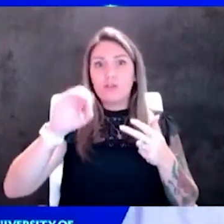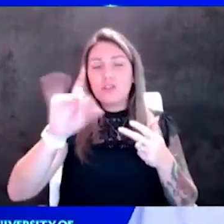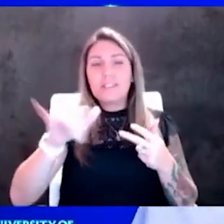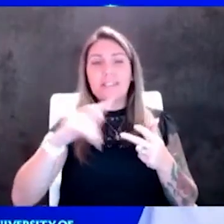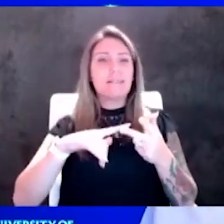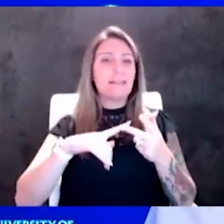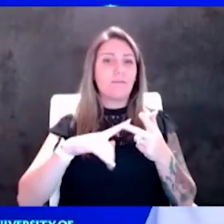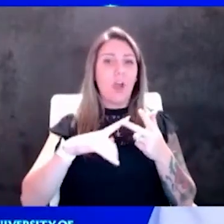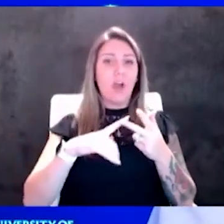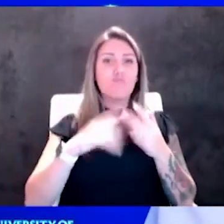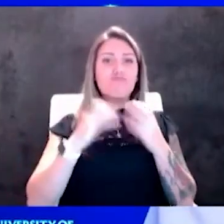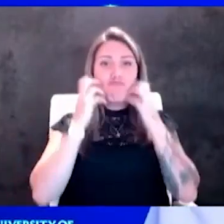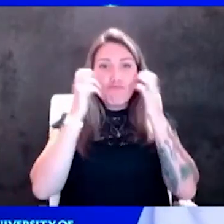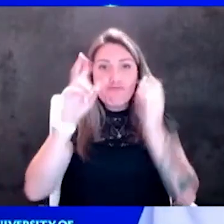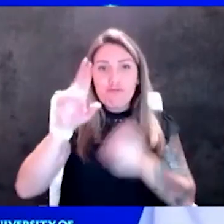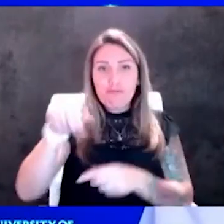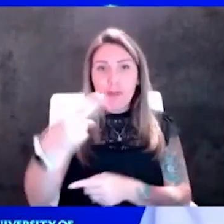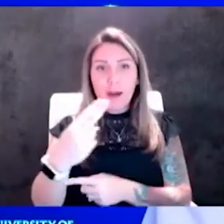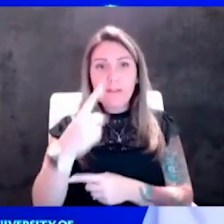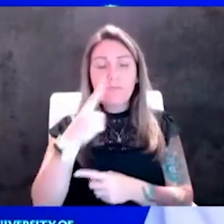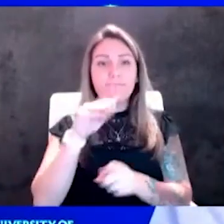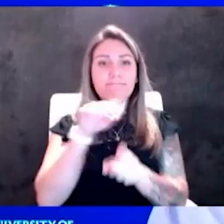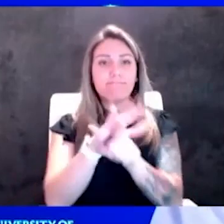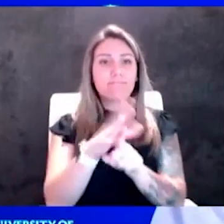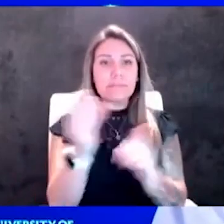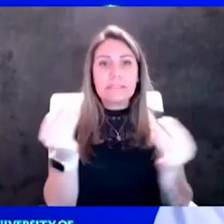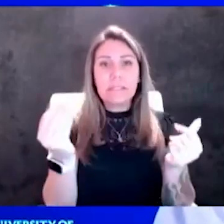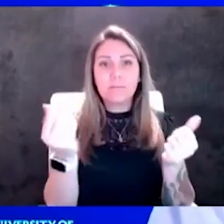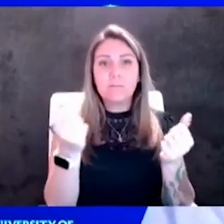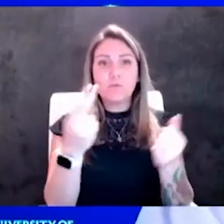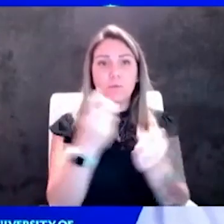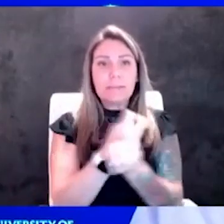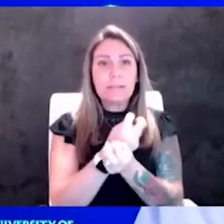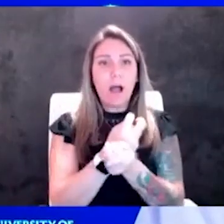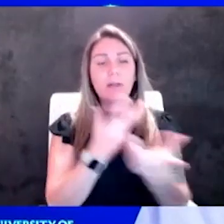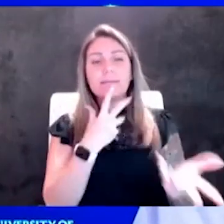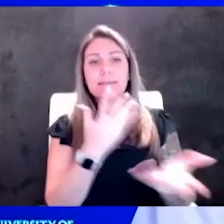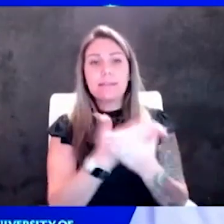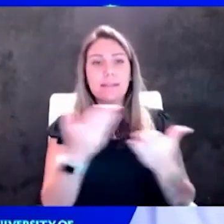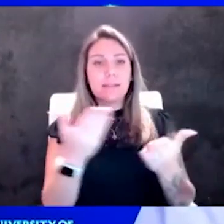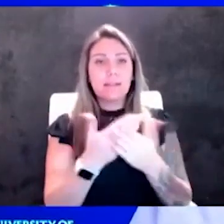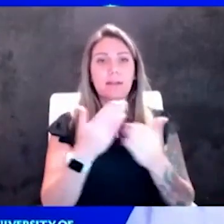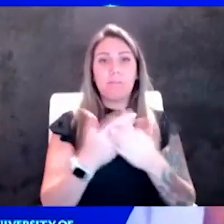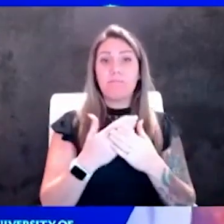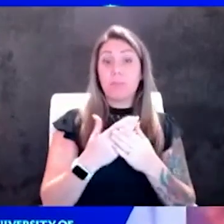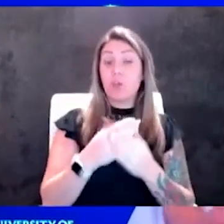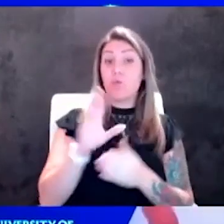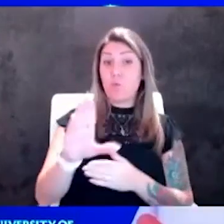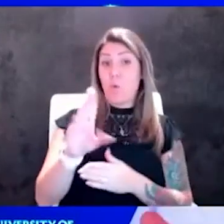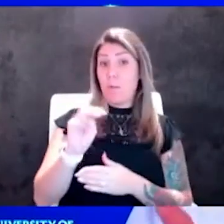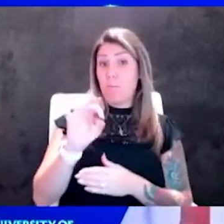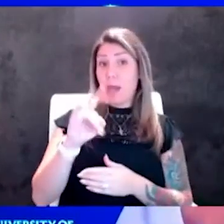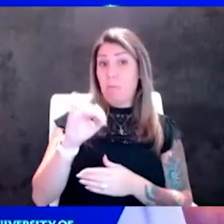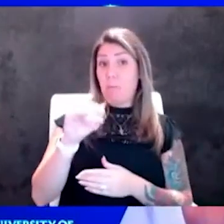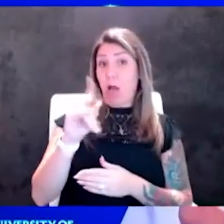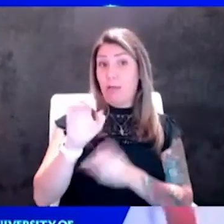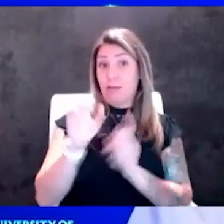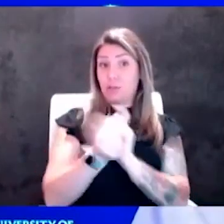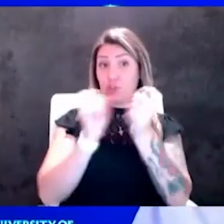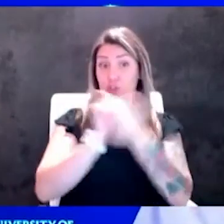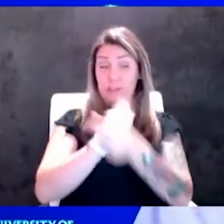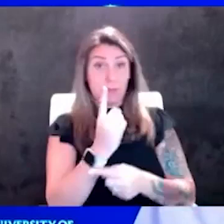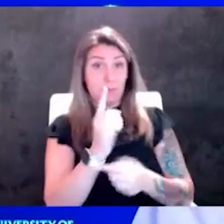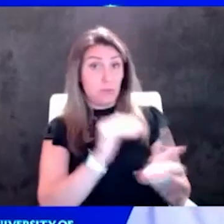have you been exposed to substance or toxic substances or things like that, metabolic changes. But for someone like Dr. Lauer in